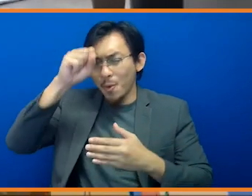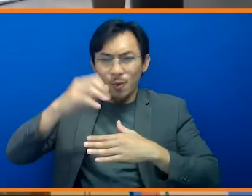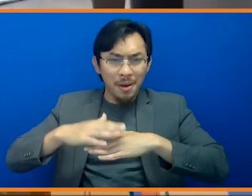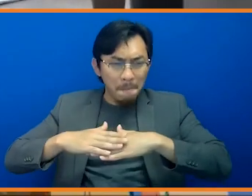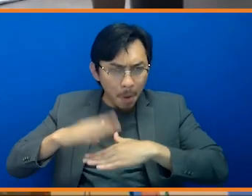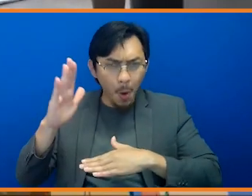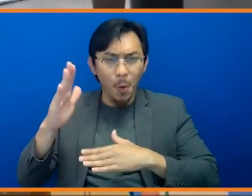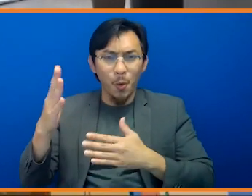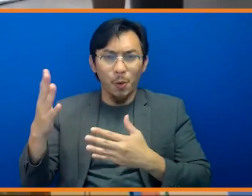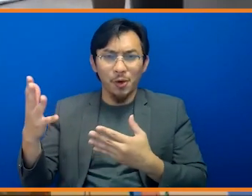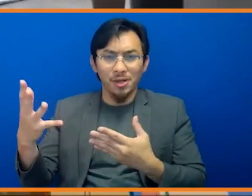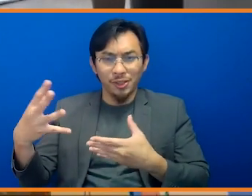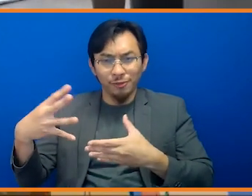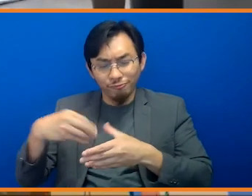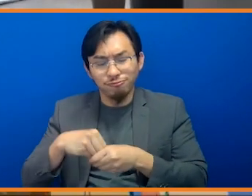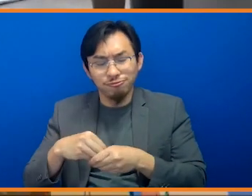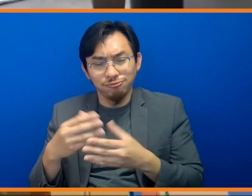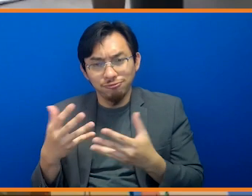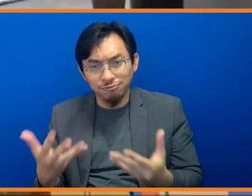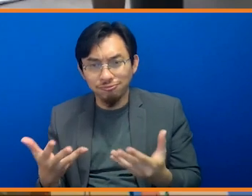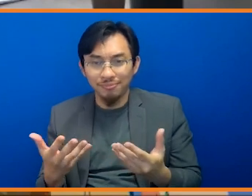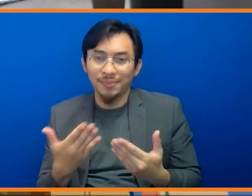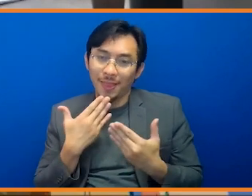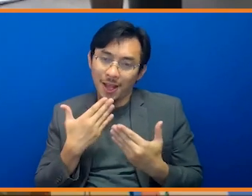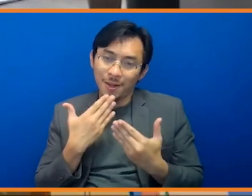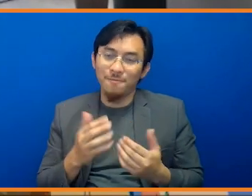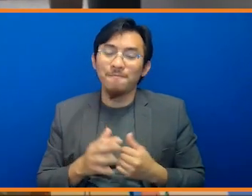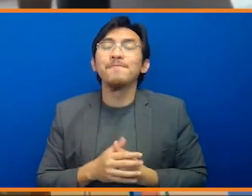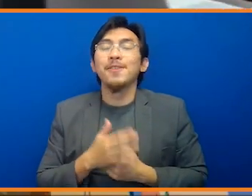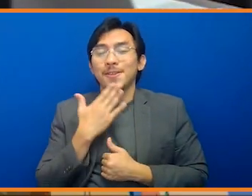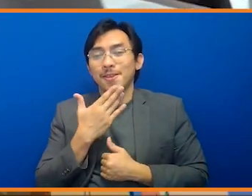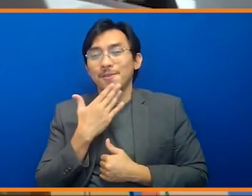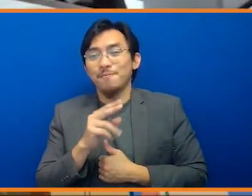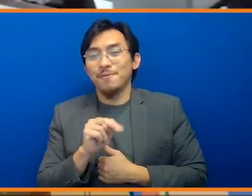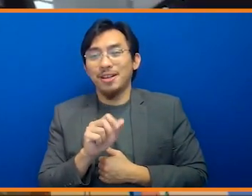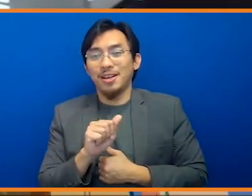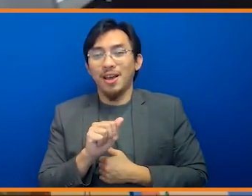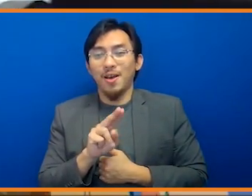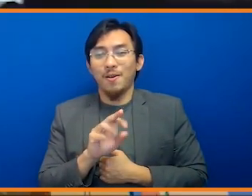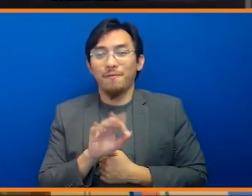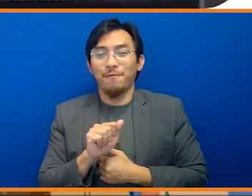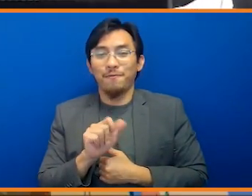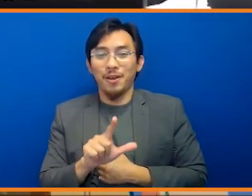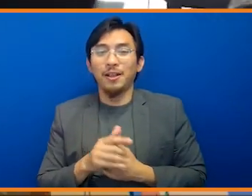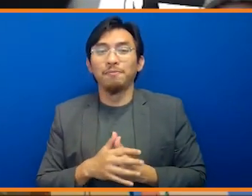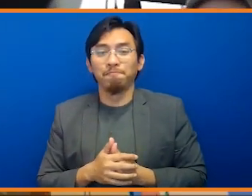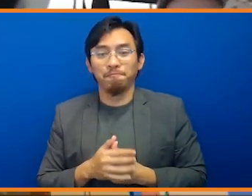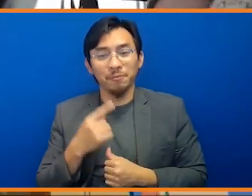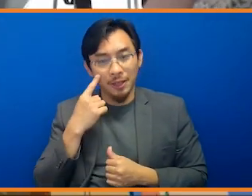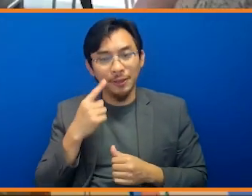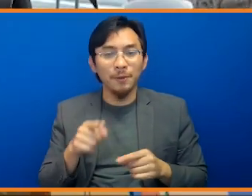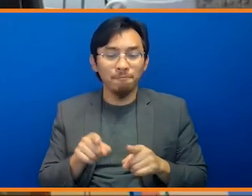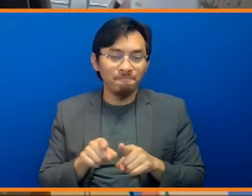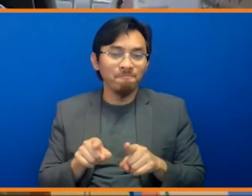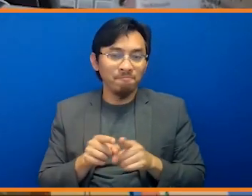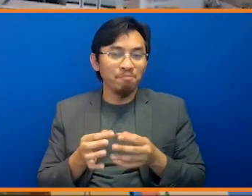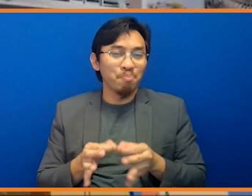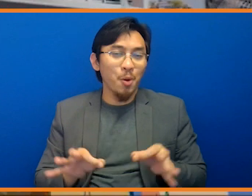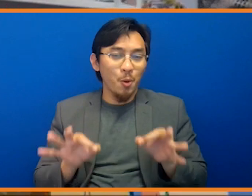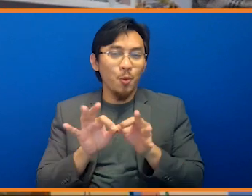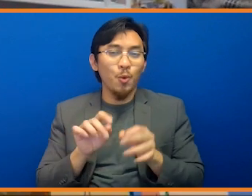the collective memories? Thank you. Yeah, thank you very much, Naufal. I think that's also a very important questions